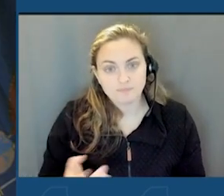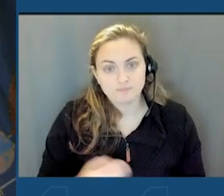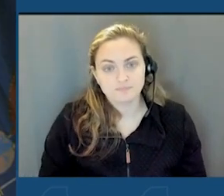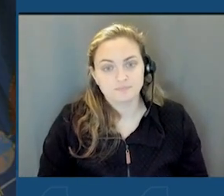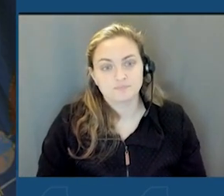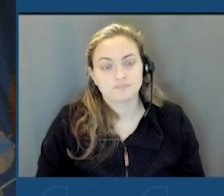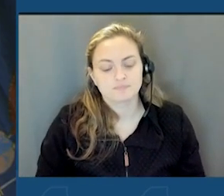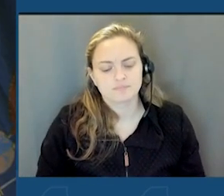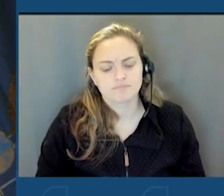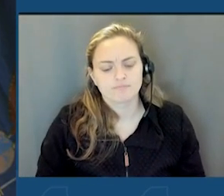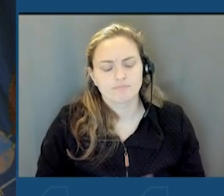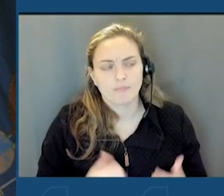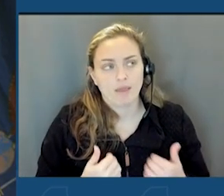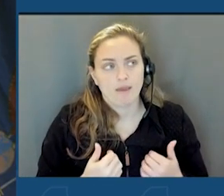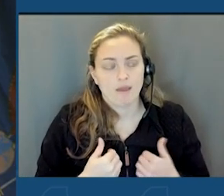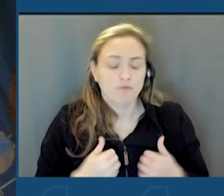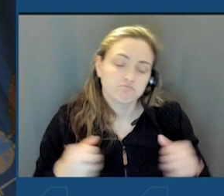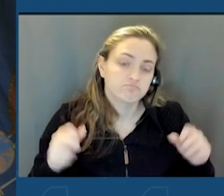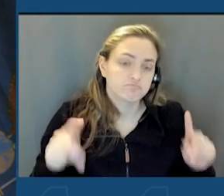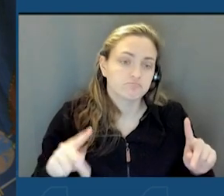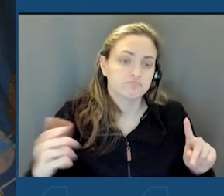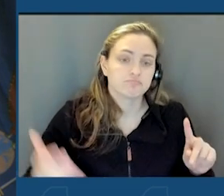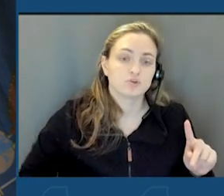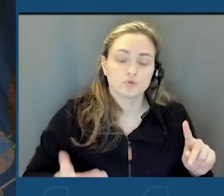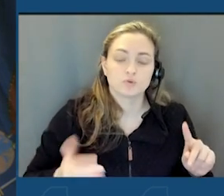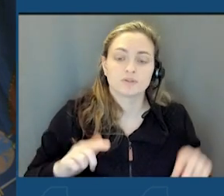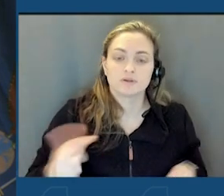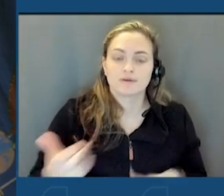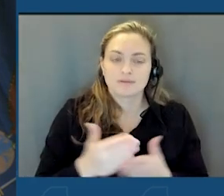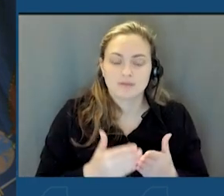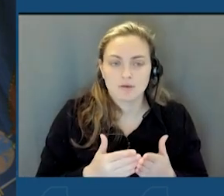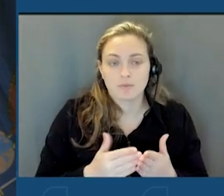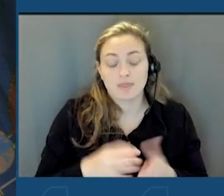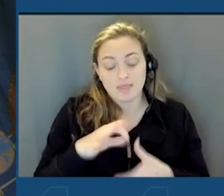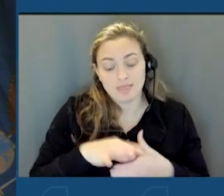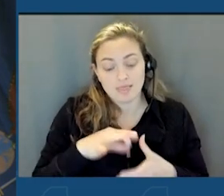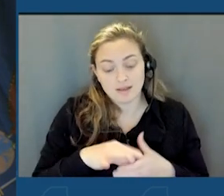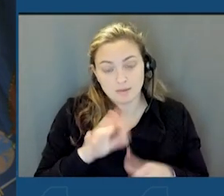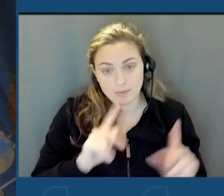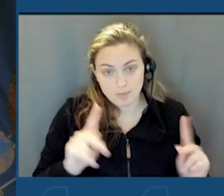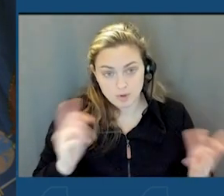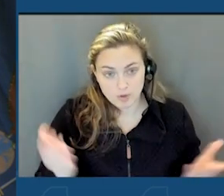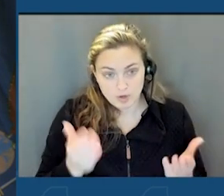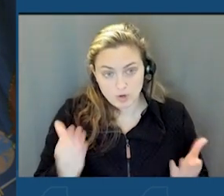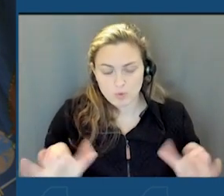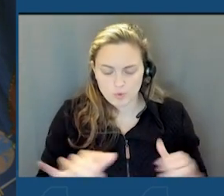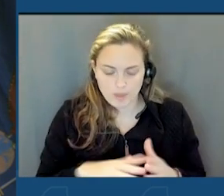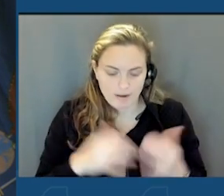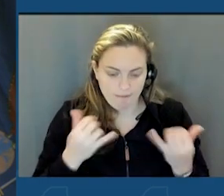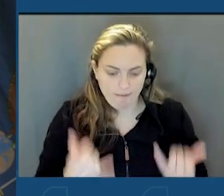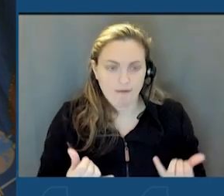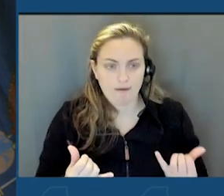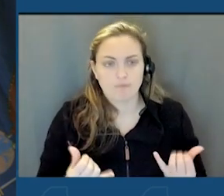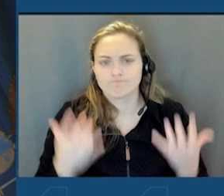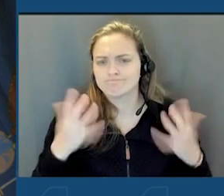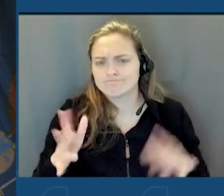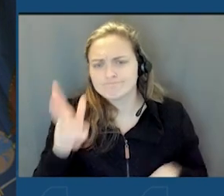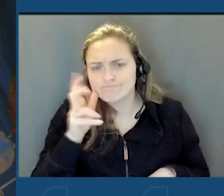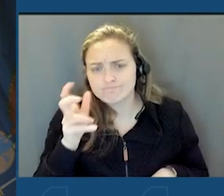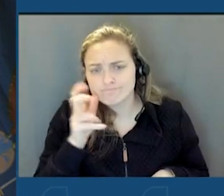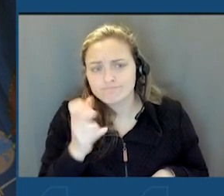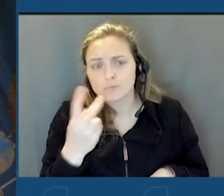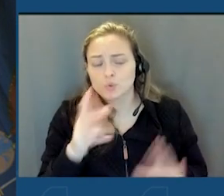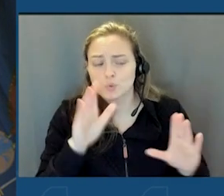I have the privilege of introducing some of the electeds who are here. I want to do that now. You've already heard our two great